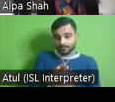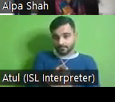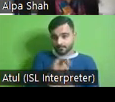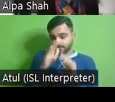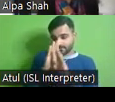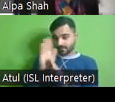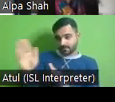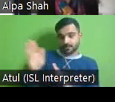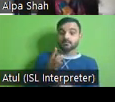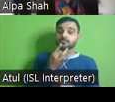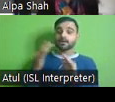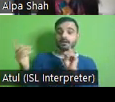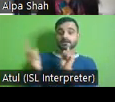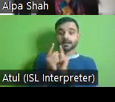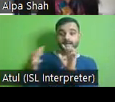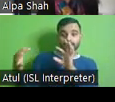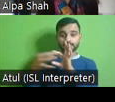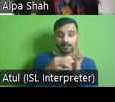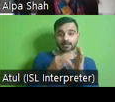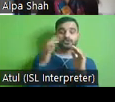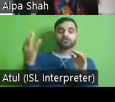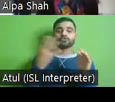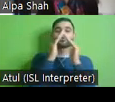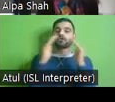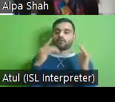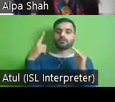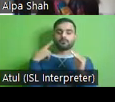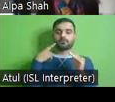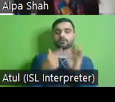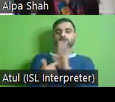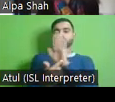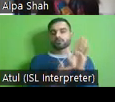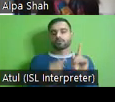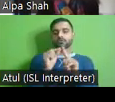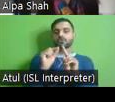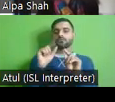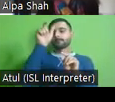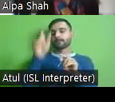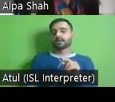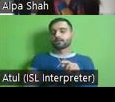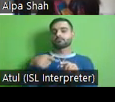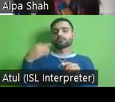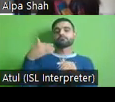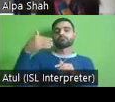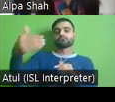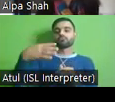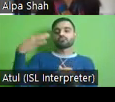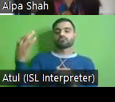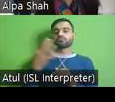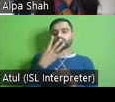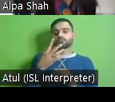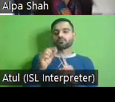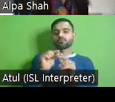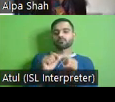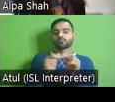it stops on, that is the new house, that represents the house of the person that will become the new